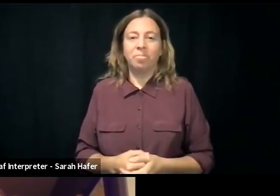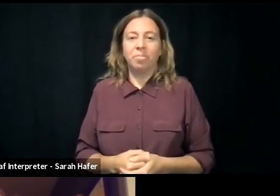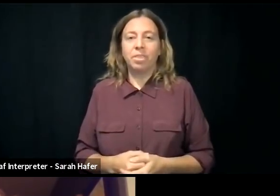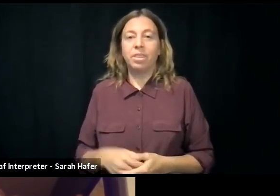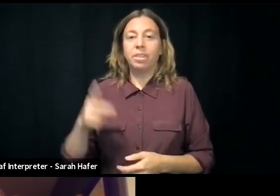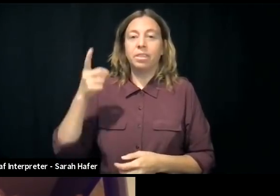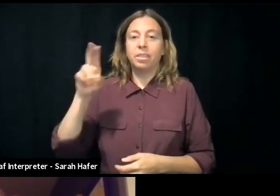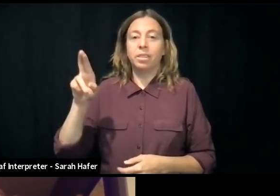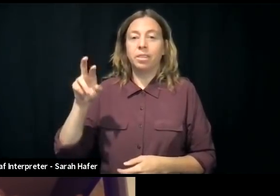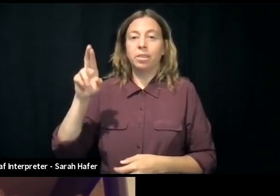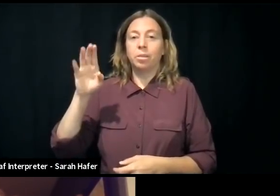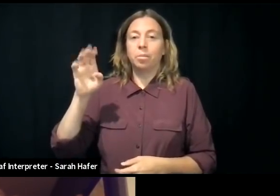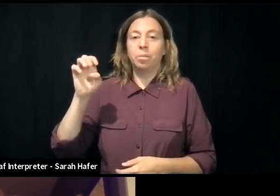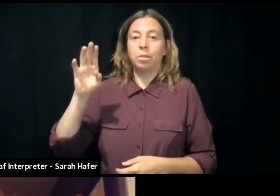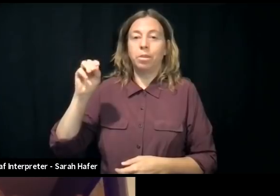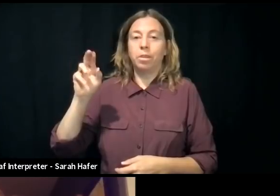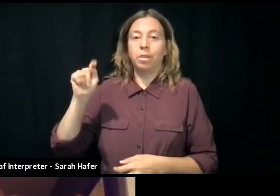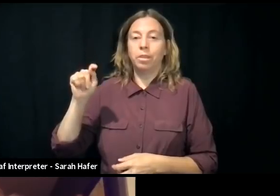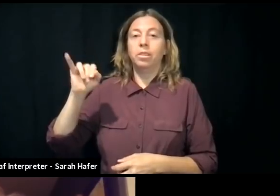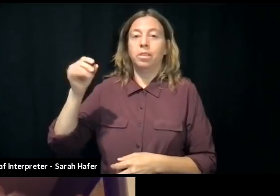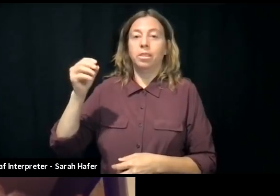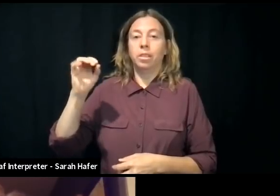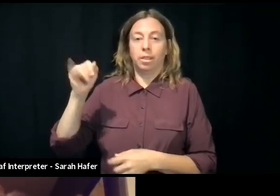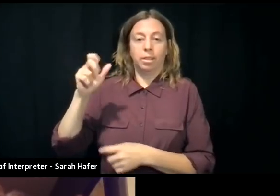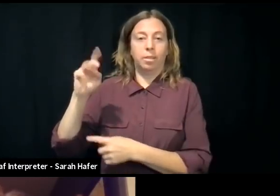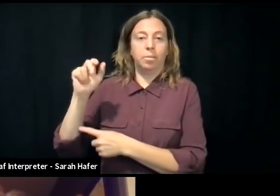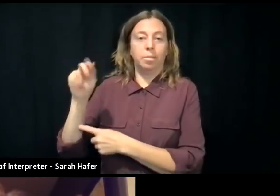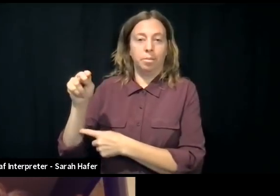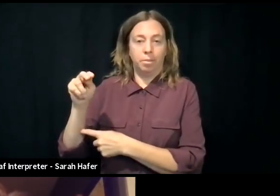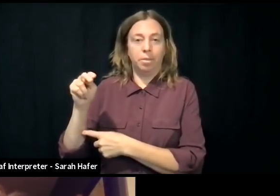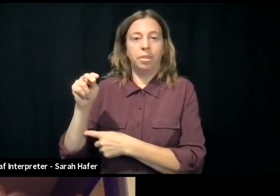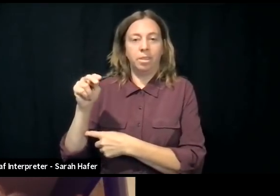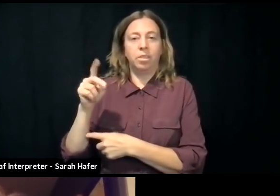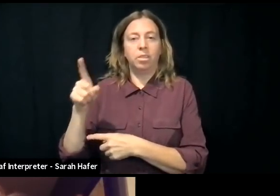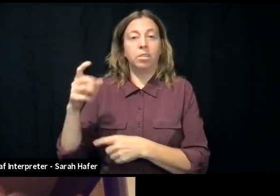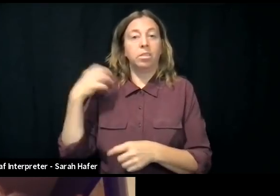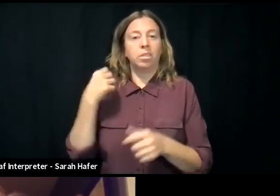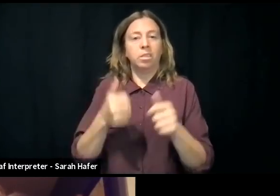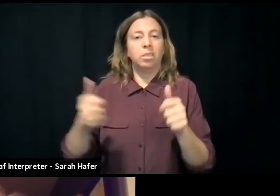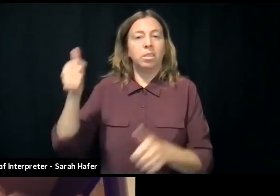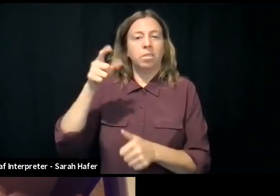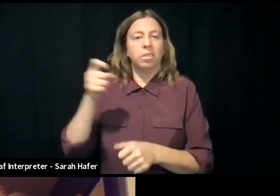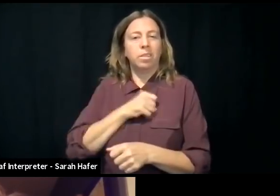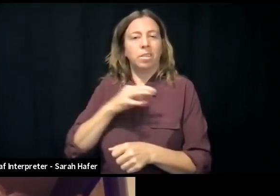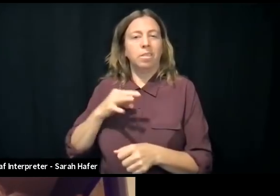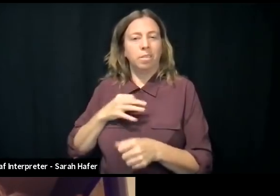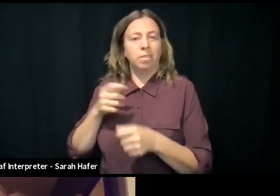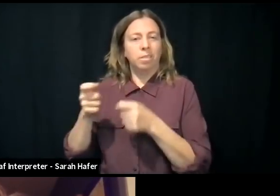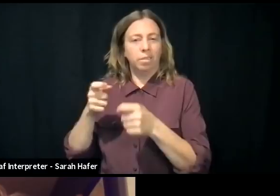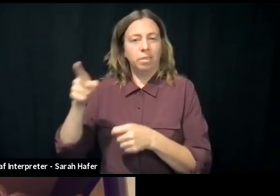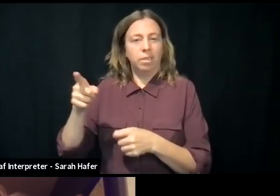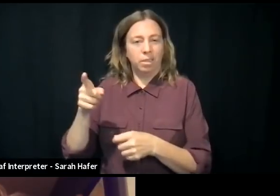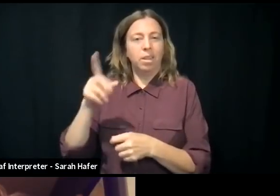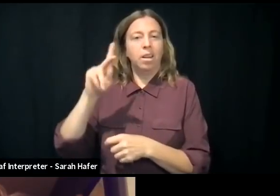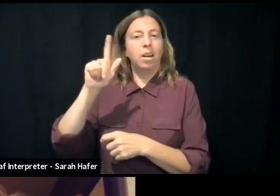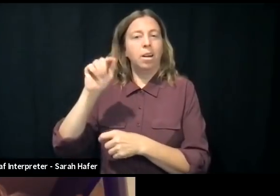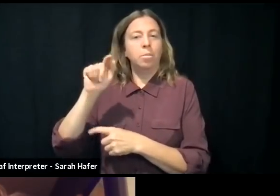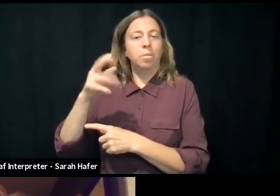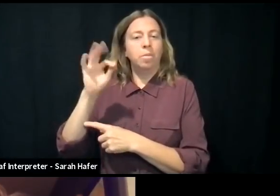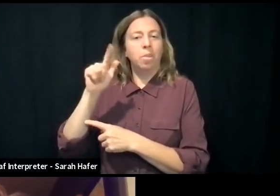medicine physician and chief of the medical staff at Skylakes Medical Center in Klamath Falls. And we're here today to answer your questions